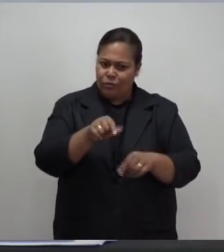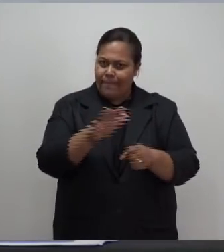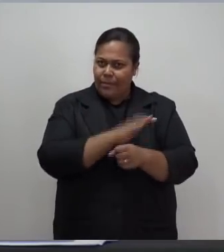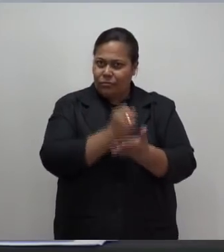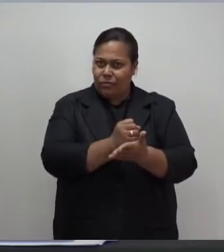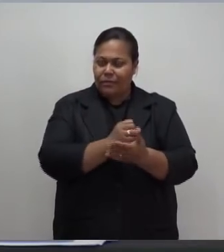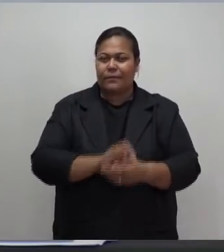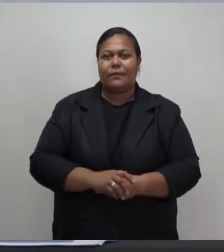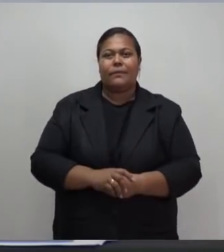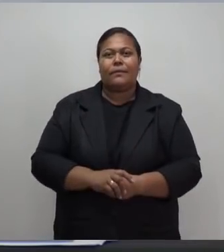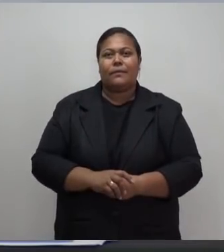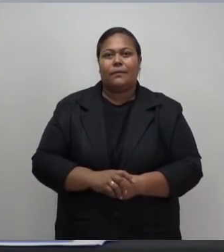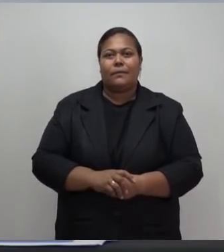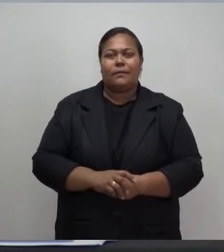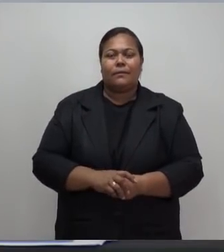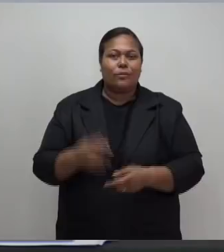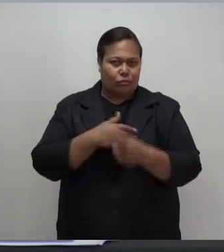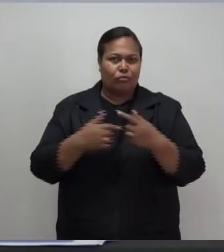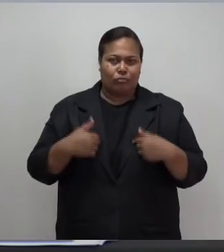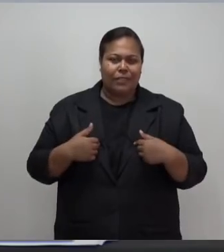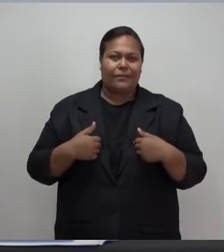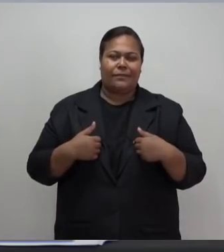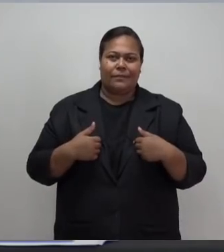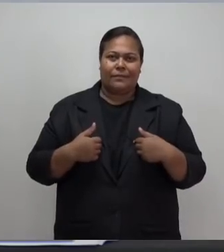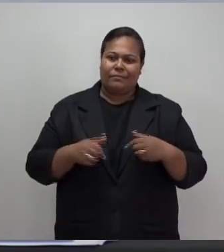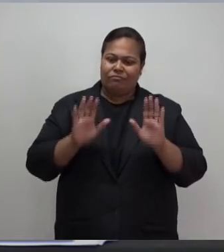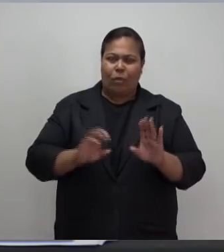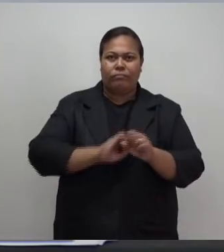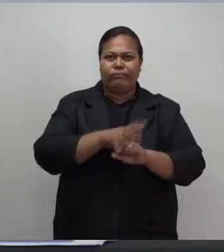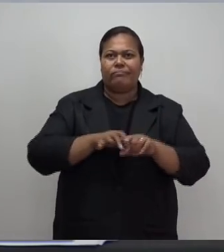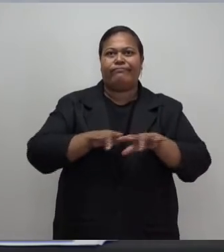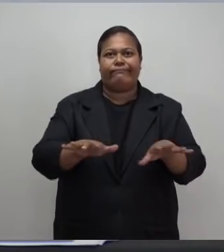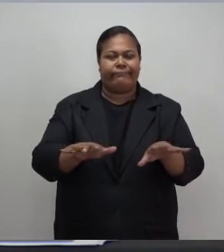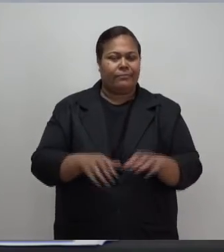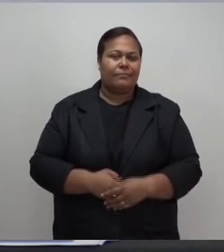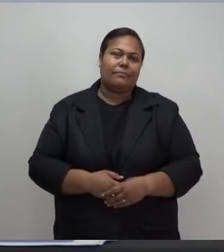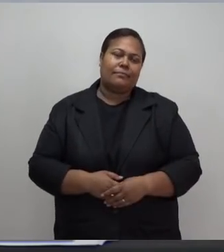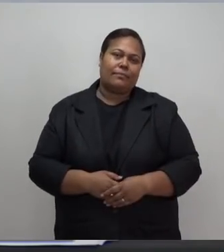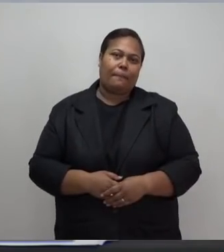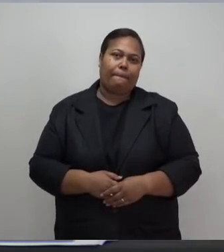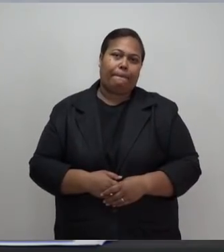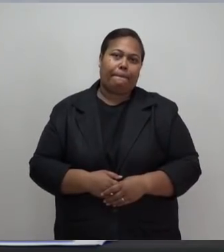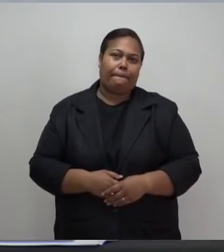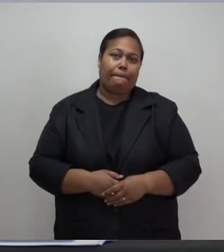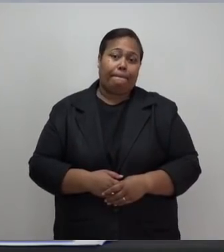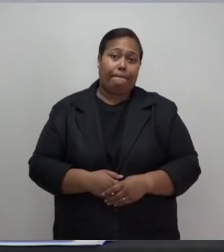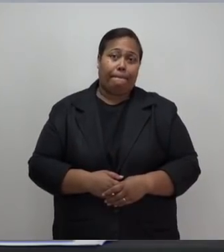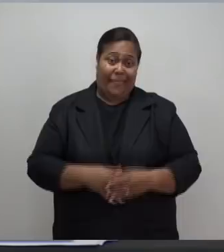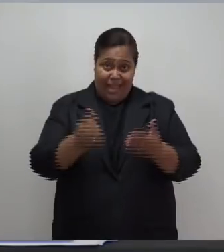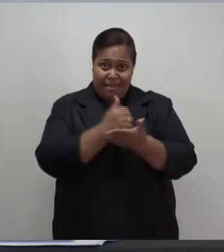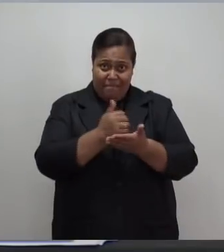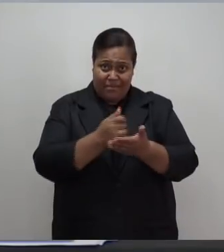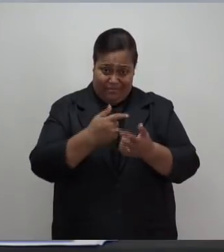ensuring that we remain a COVID-contained country. Ladies and gentlemen, the numbers that I've just put to you